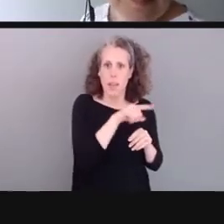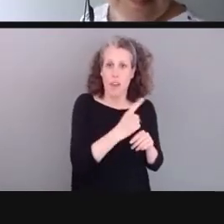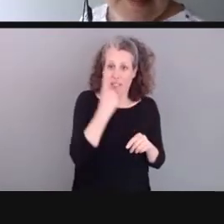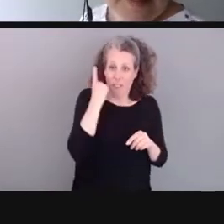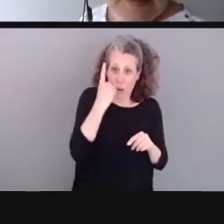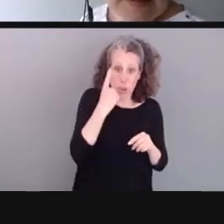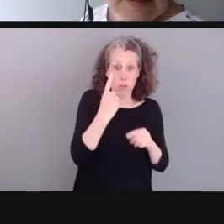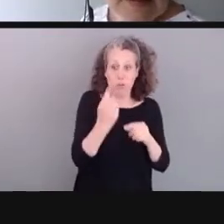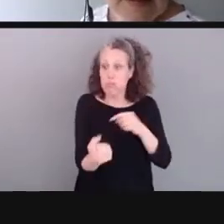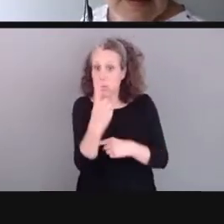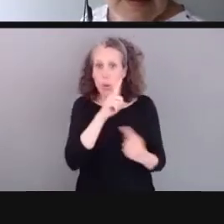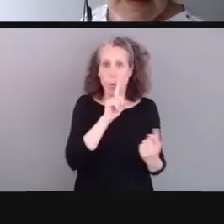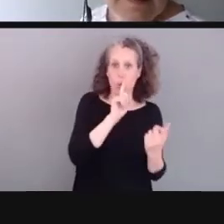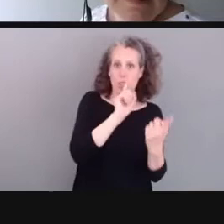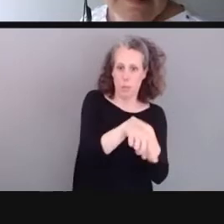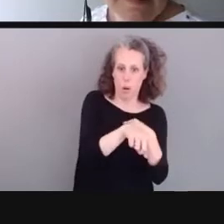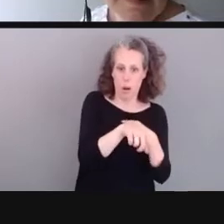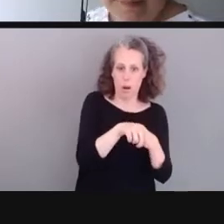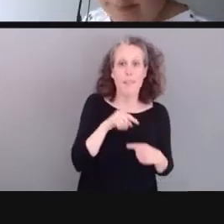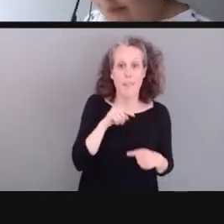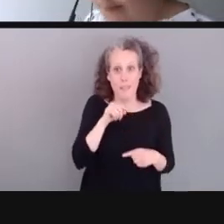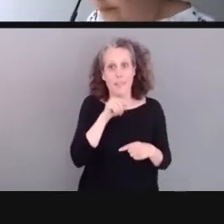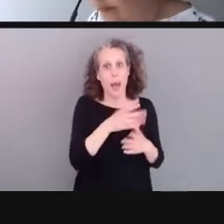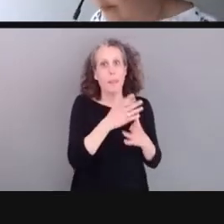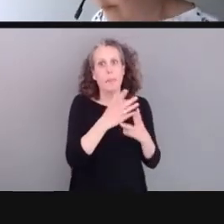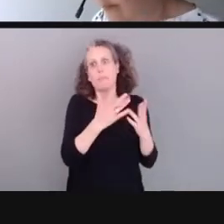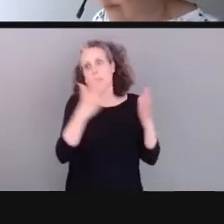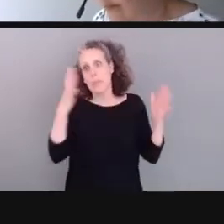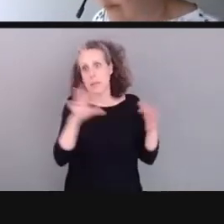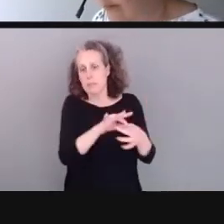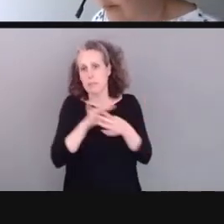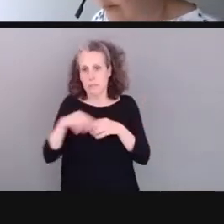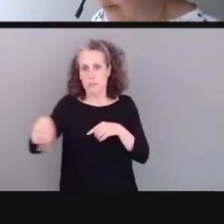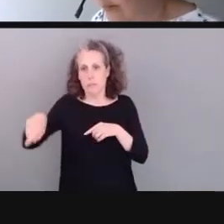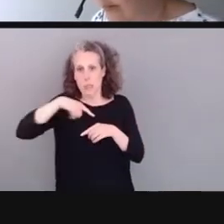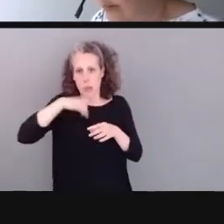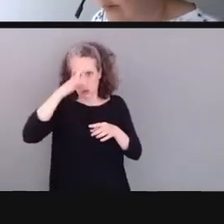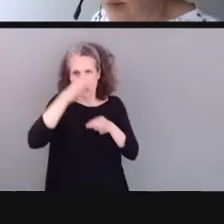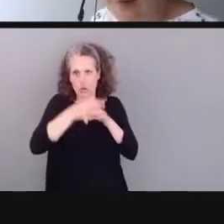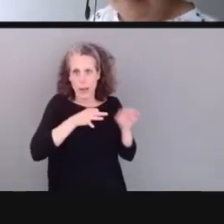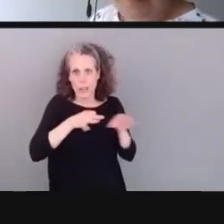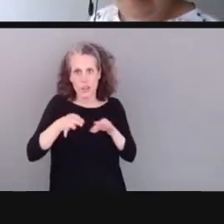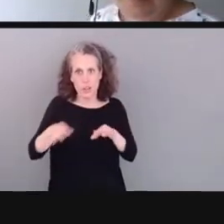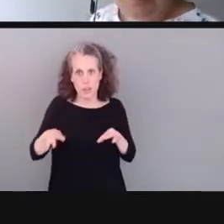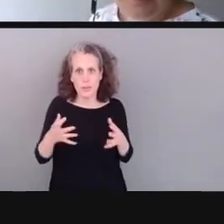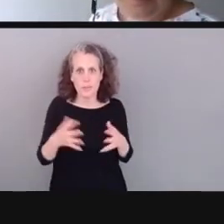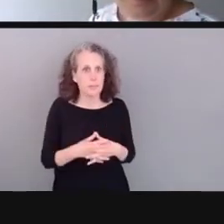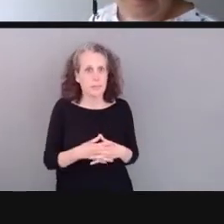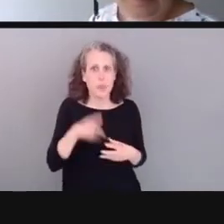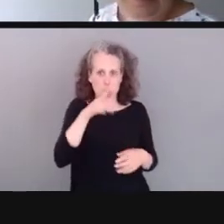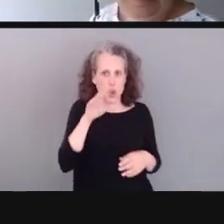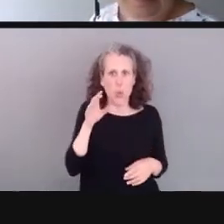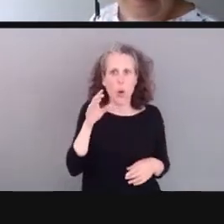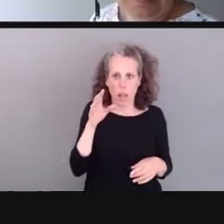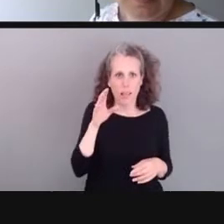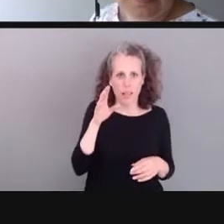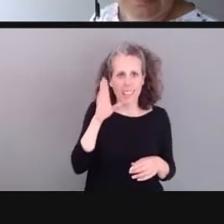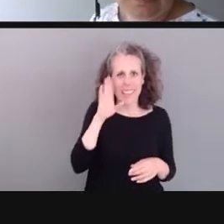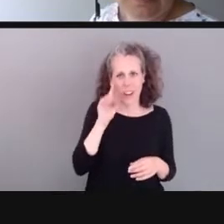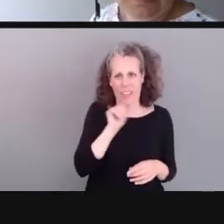central to our strategy on climate and environment. So you'll hear that